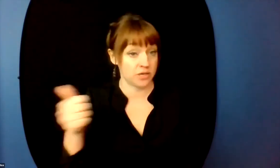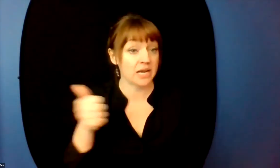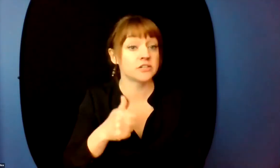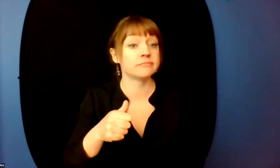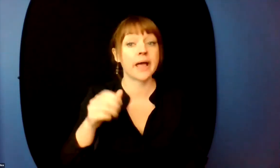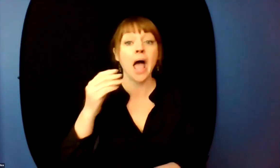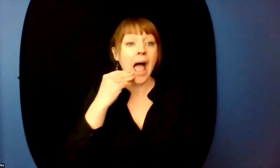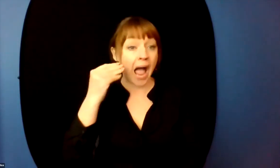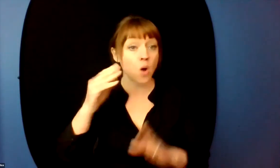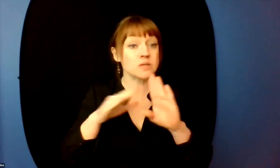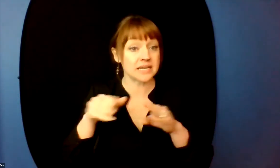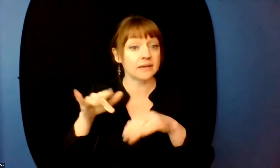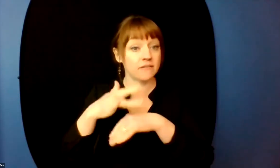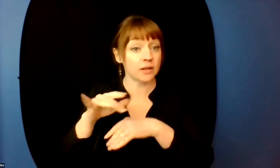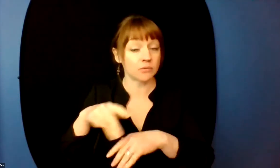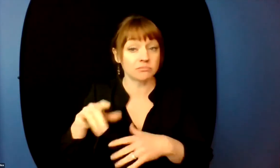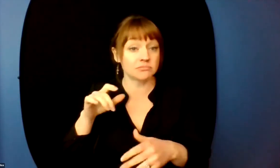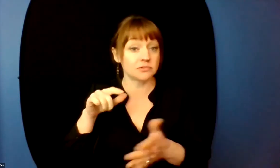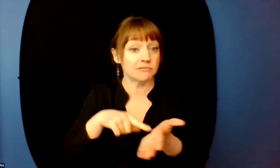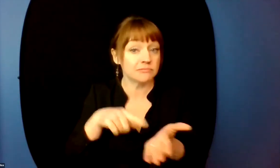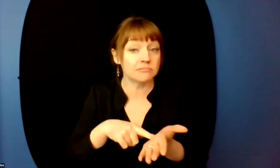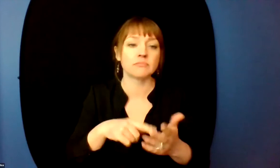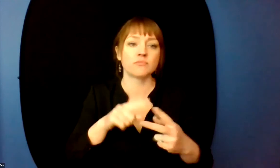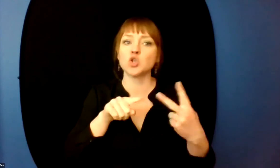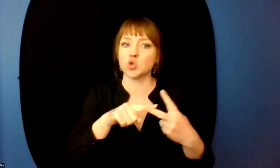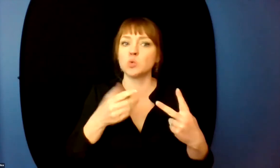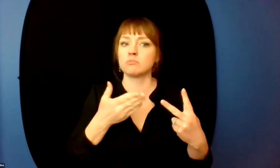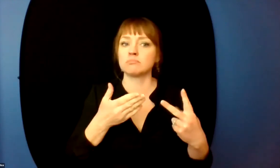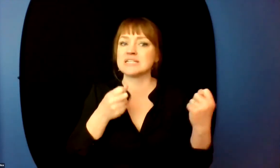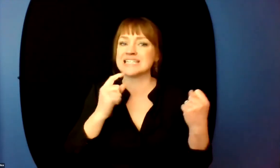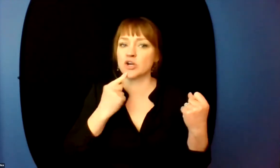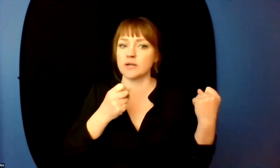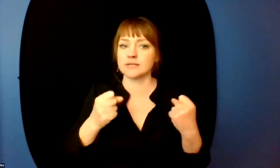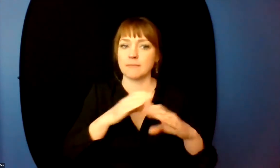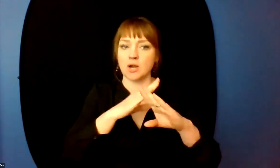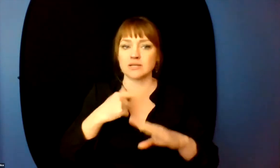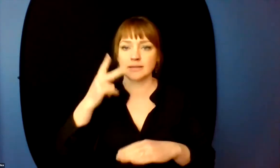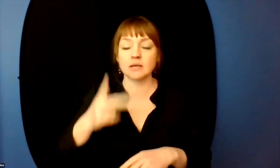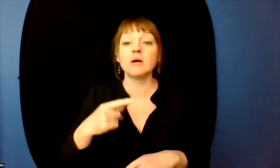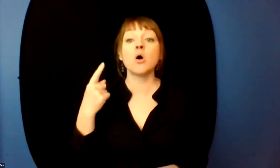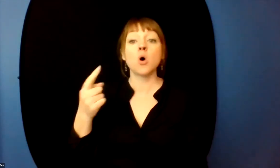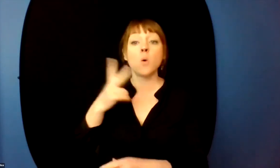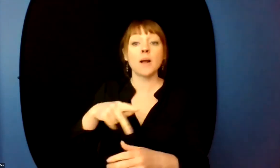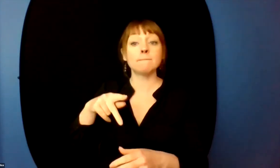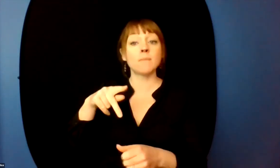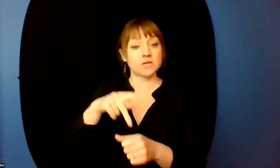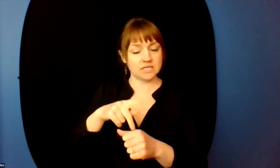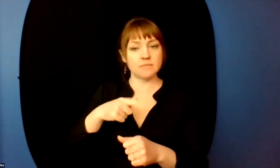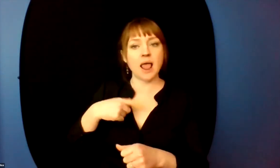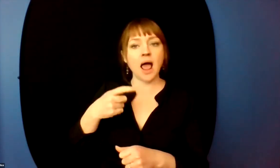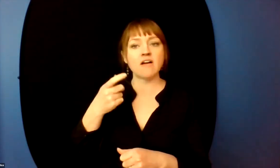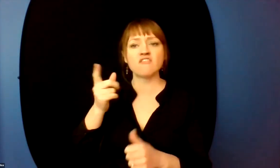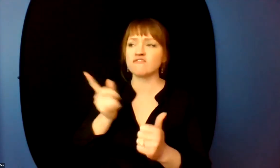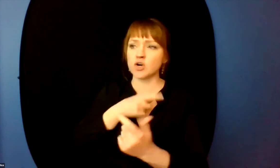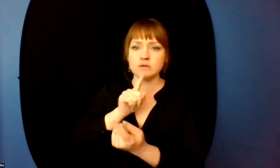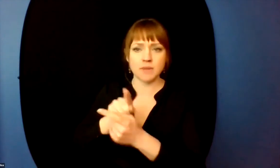housing, two biggest barriers that I'm seeing. I do have one participant who, when I first got with her, she wasn't really